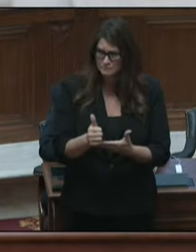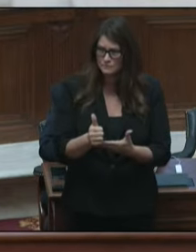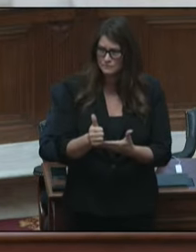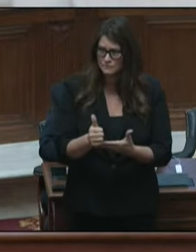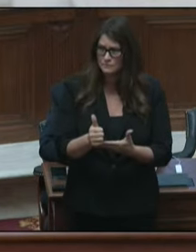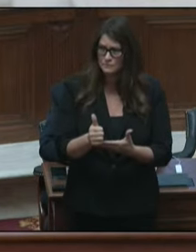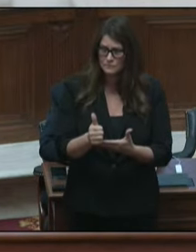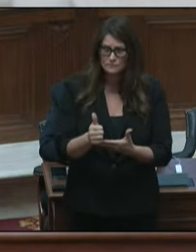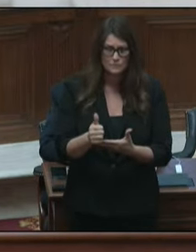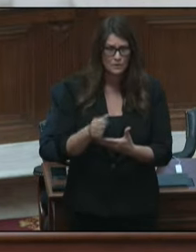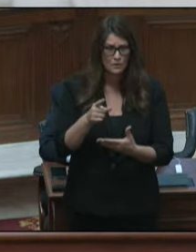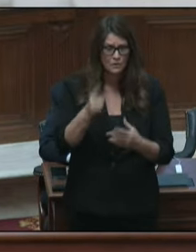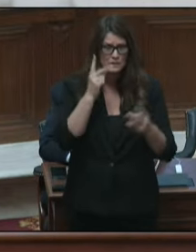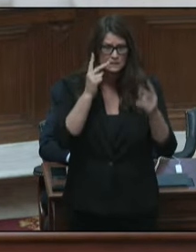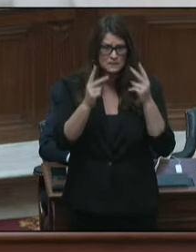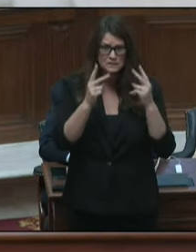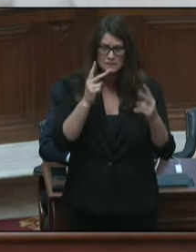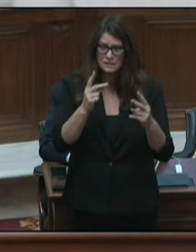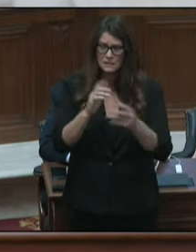You absolutely see